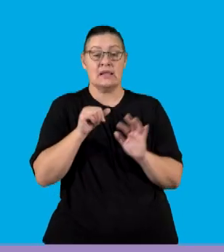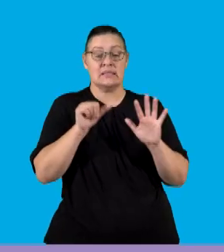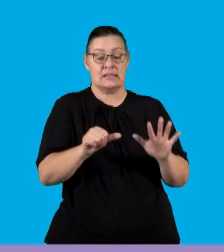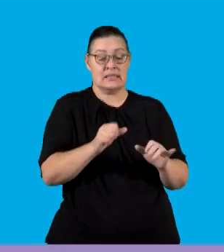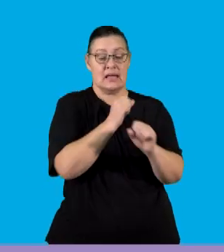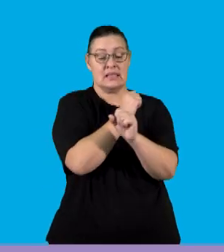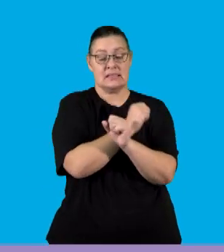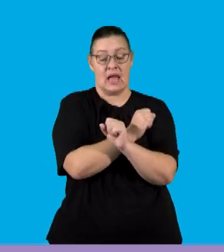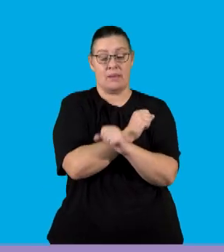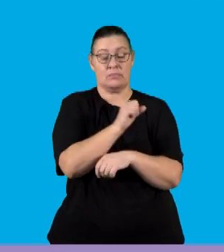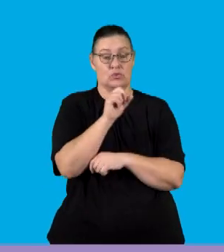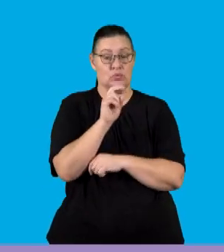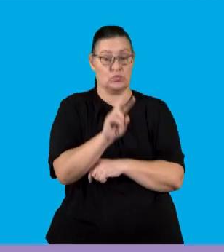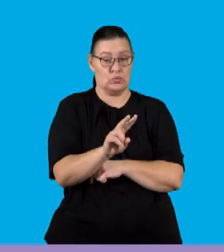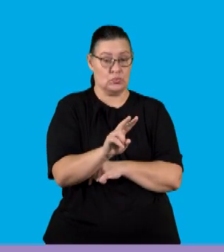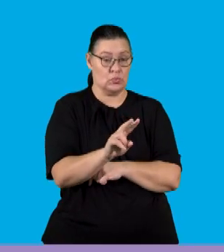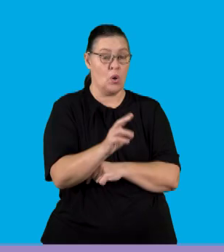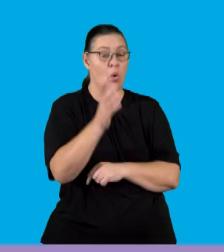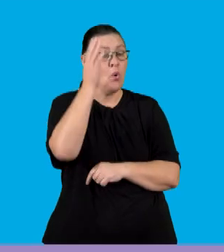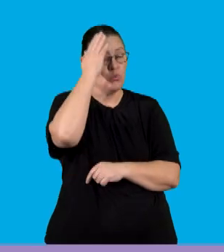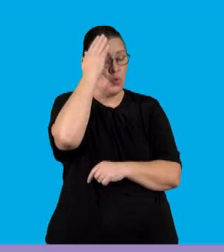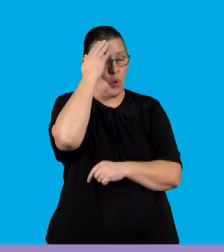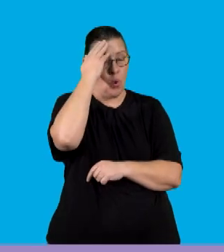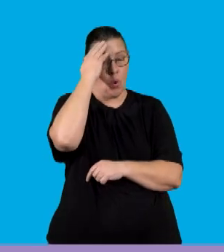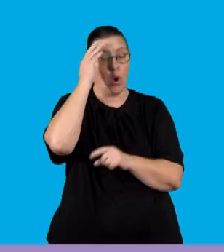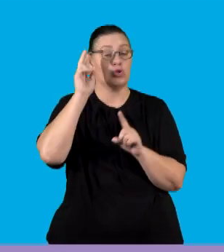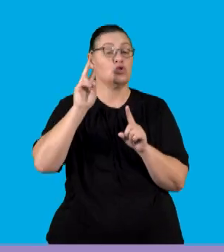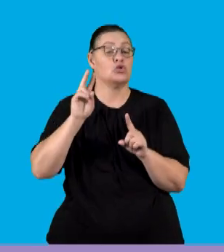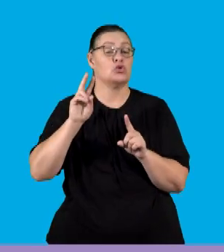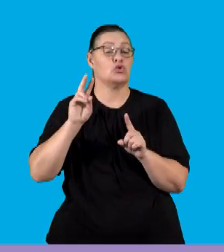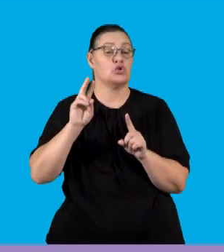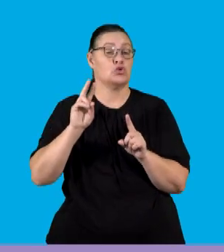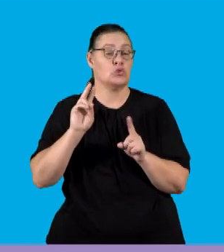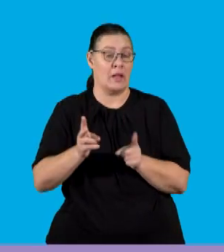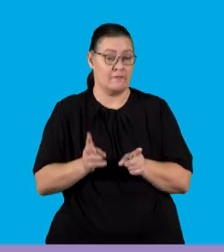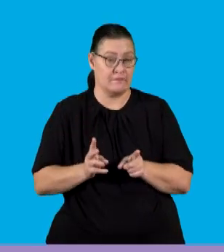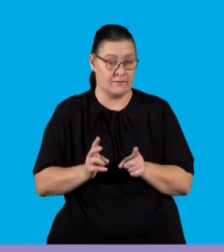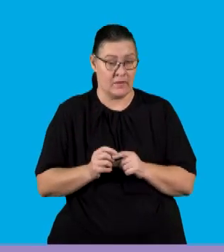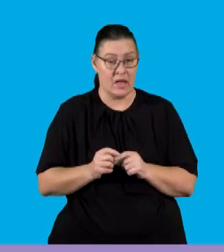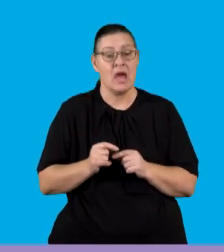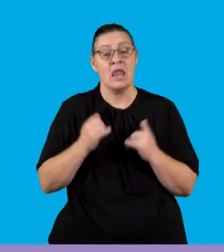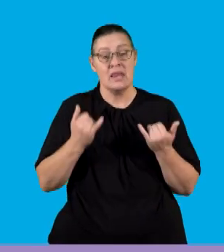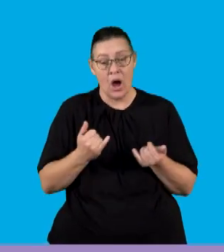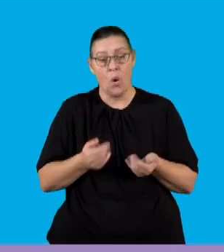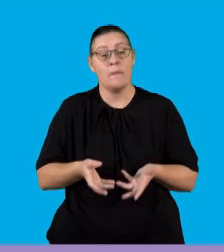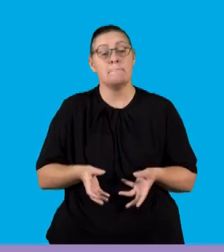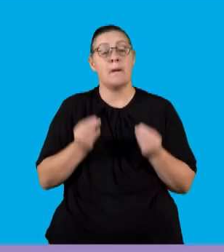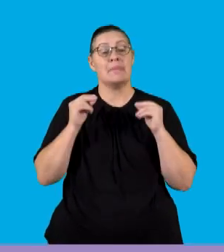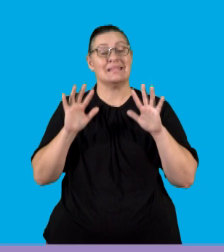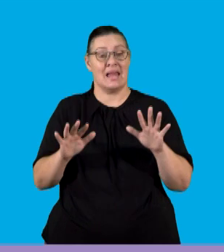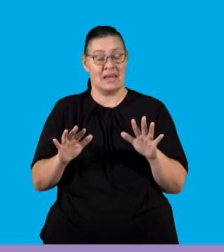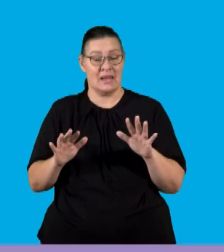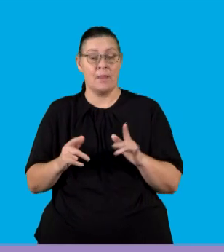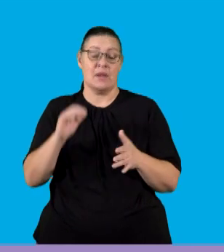are going to say there 6 multiplied by 2, we know that this is a 12. Now how are we going to get to